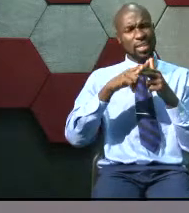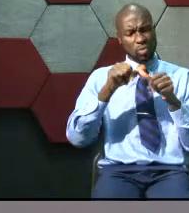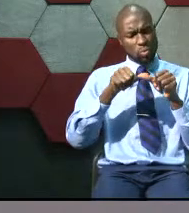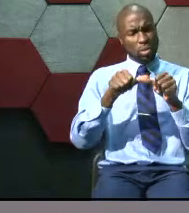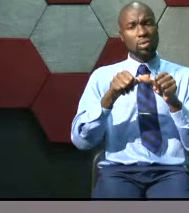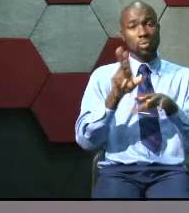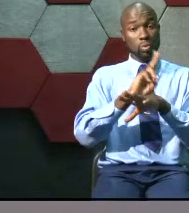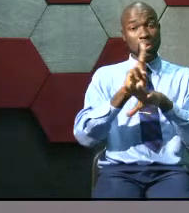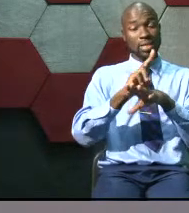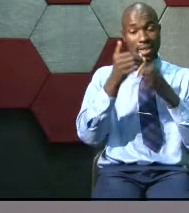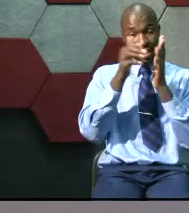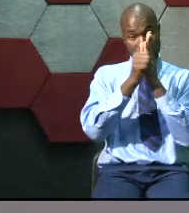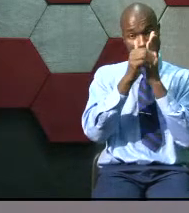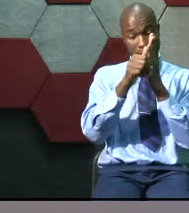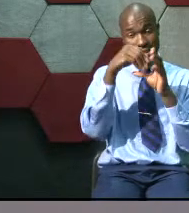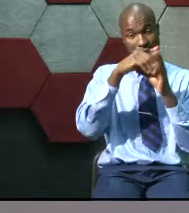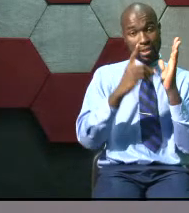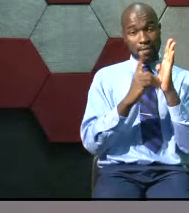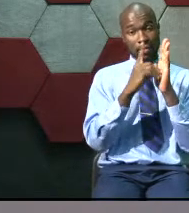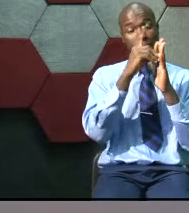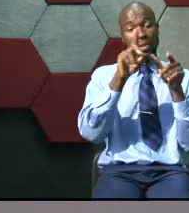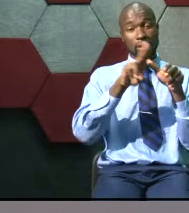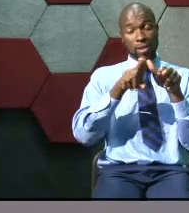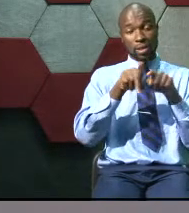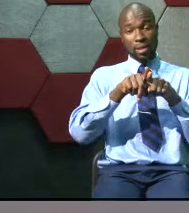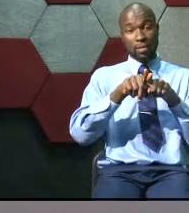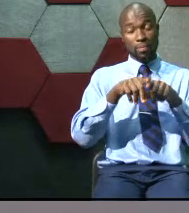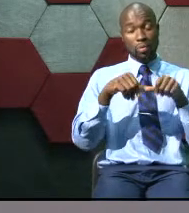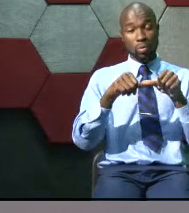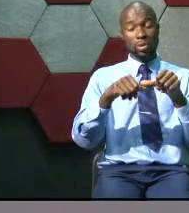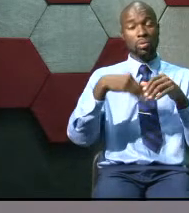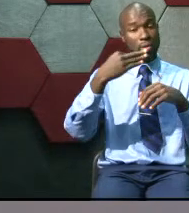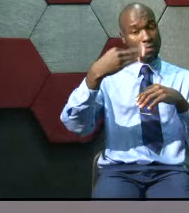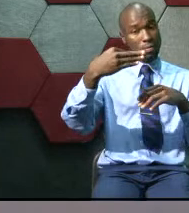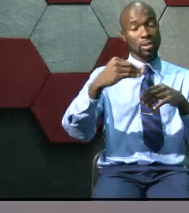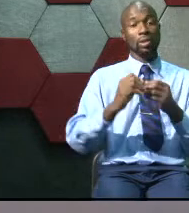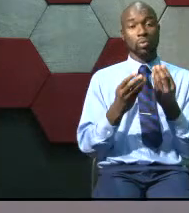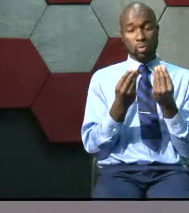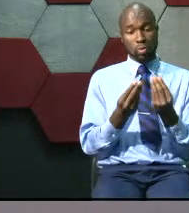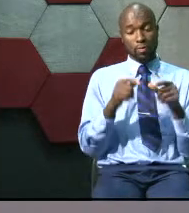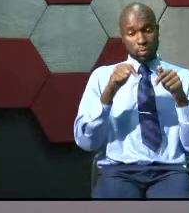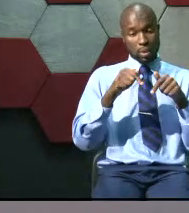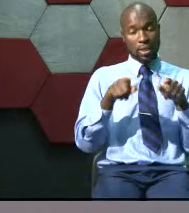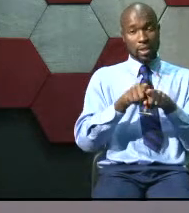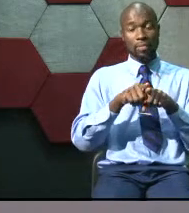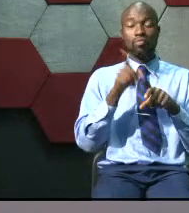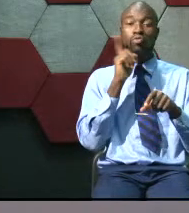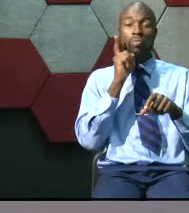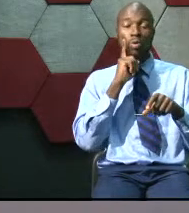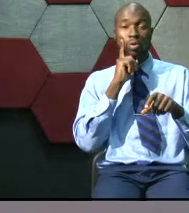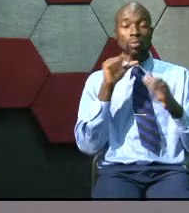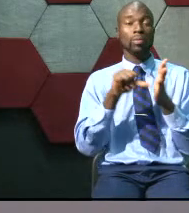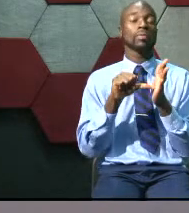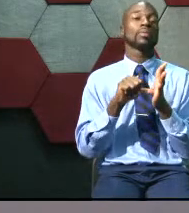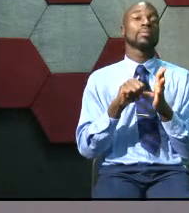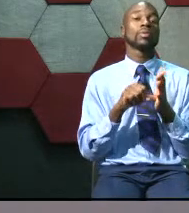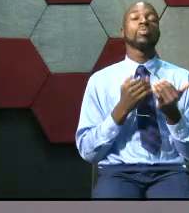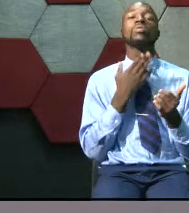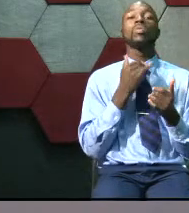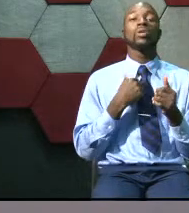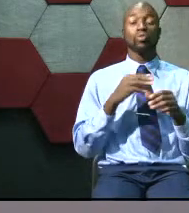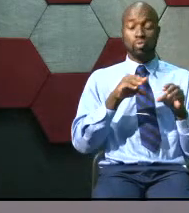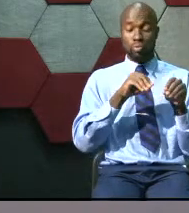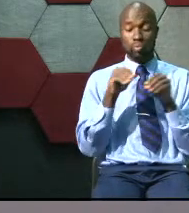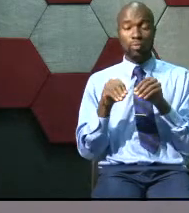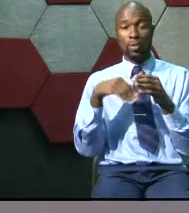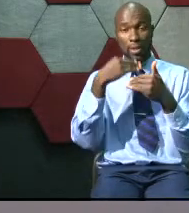you learned in developing them and take them forward to solve today's and tomorrow's problems. We want to move on to the next